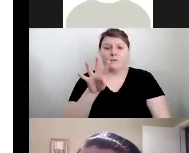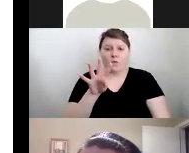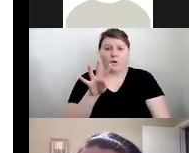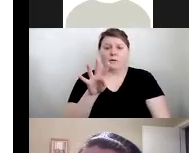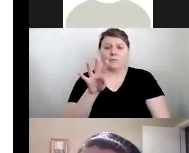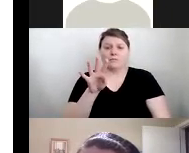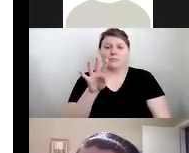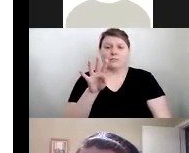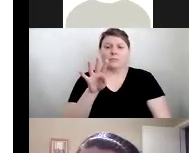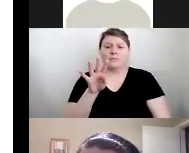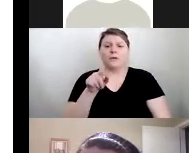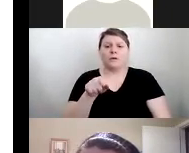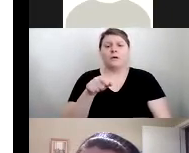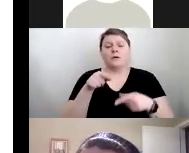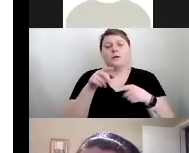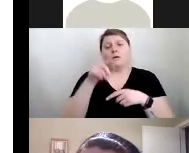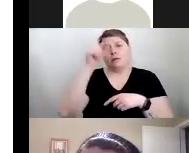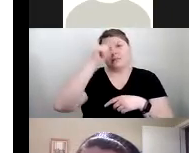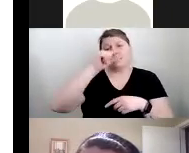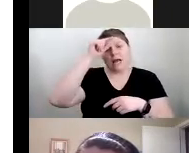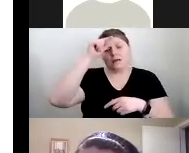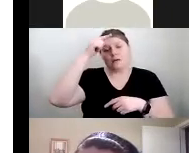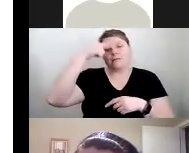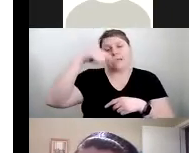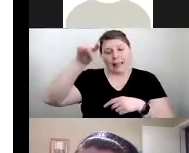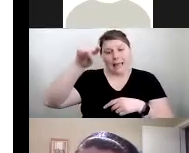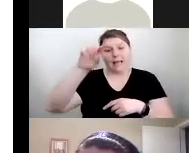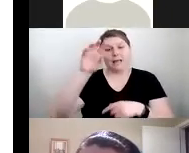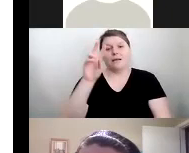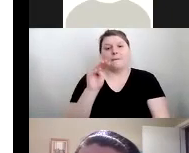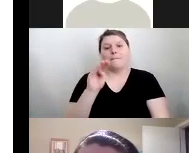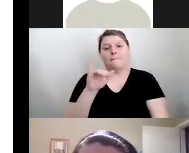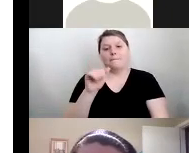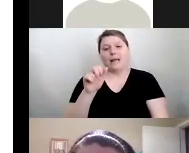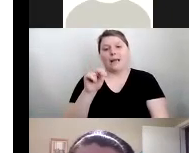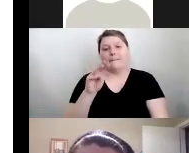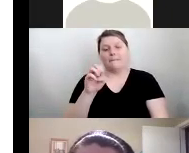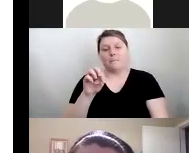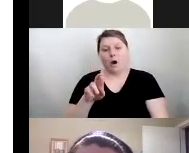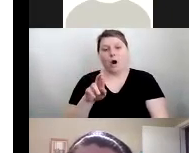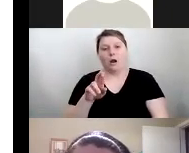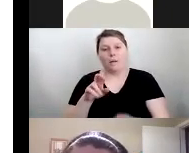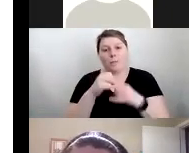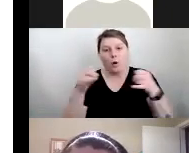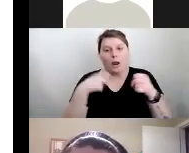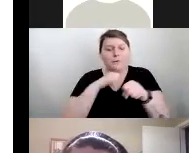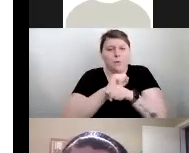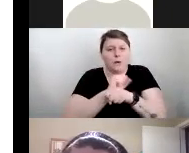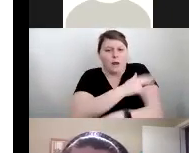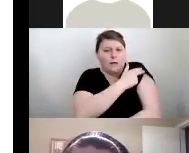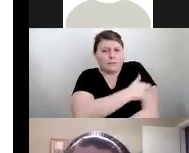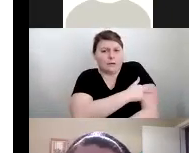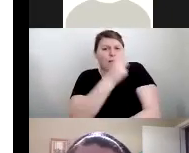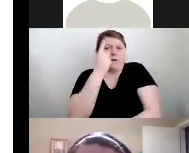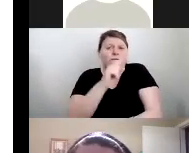on the Thai-Myanmar border. And I was actually working in a hospital there for 4 to 6 weeks, but there was a medical mission that came